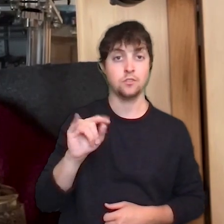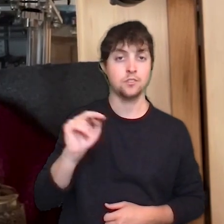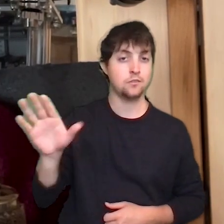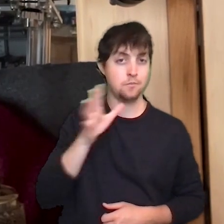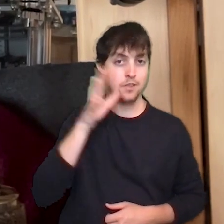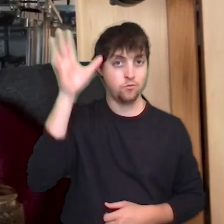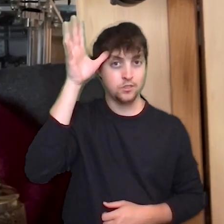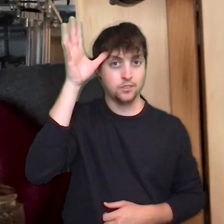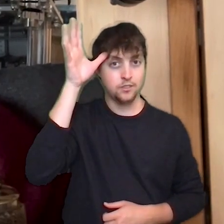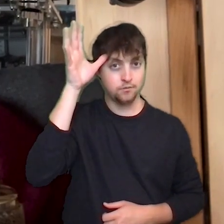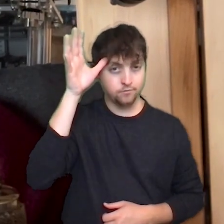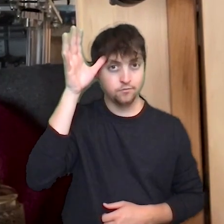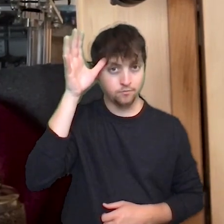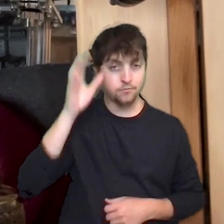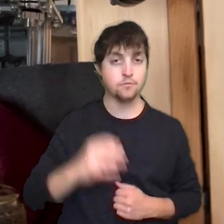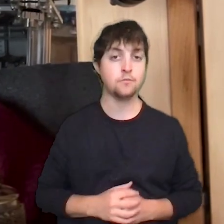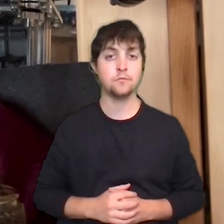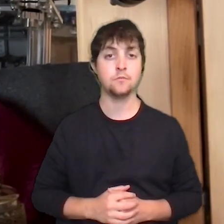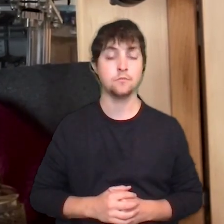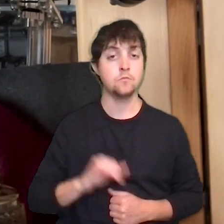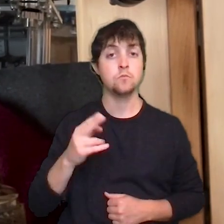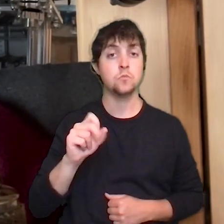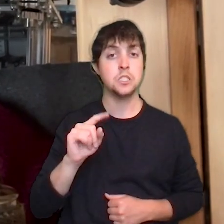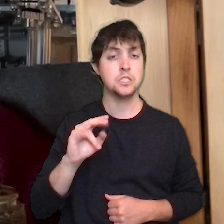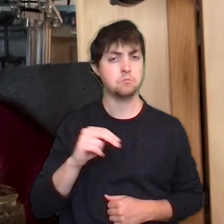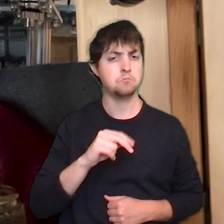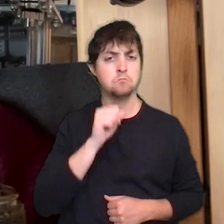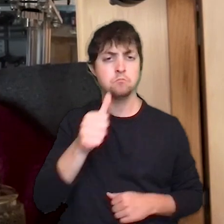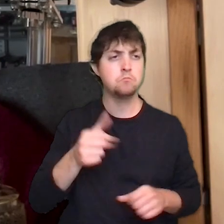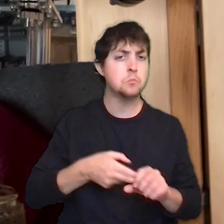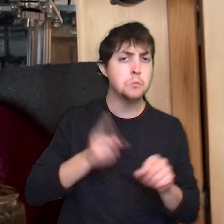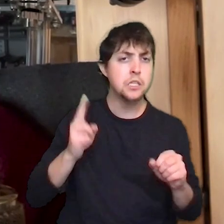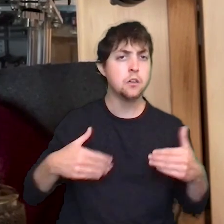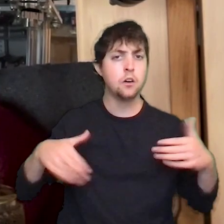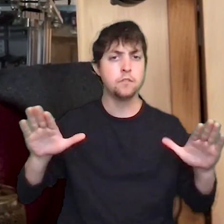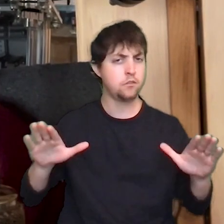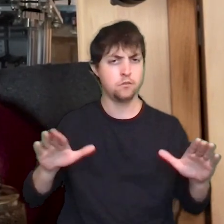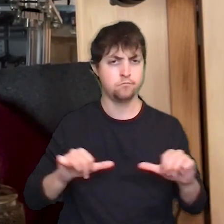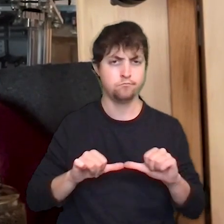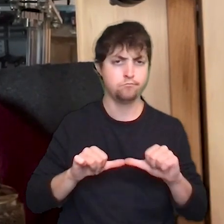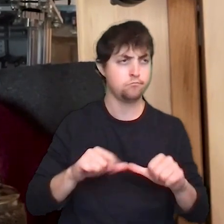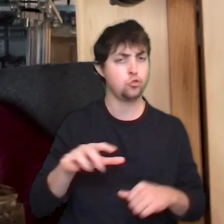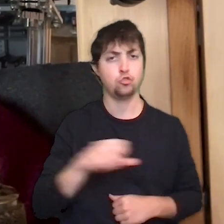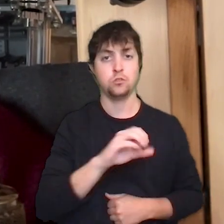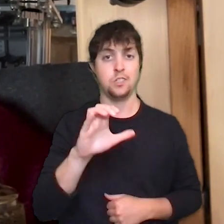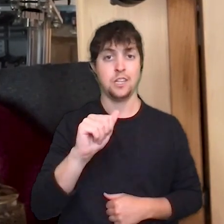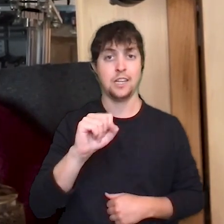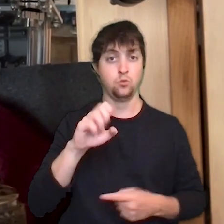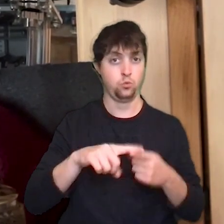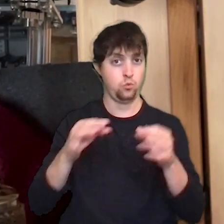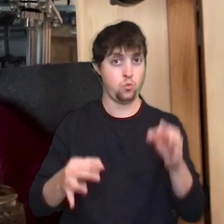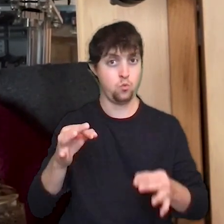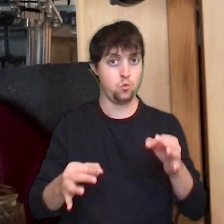by Justin's parents. Our man Justin didn't quit there. He took his case